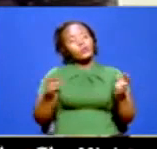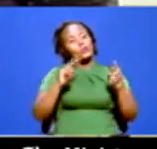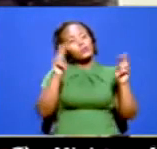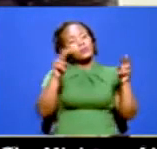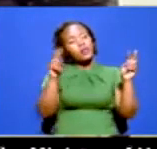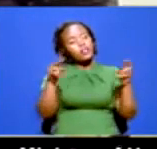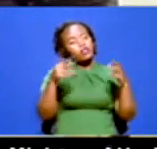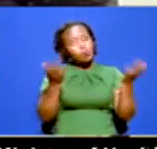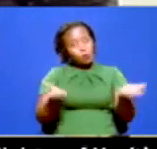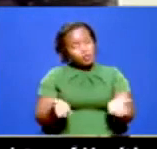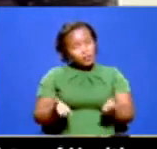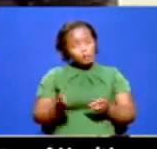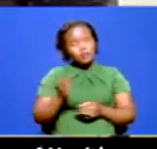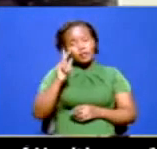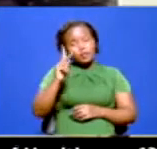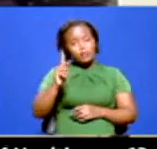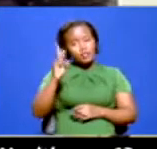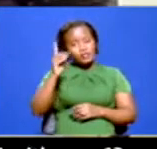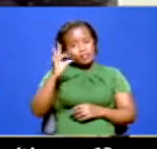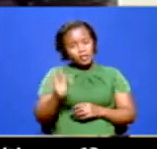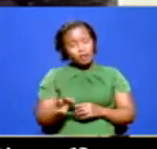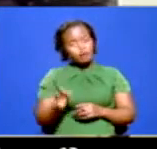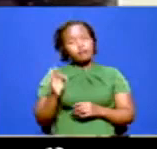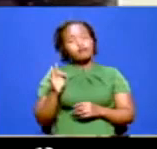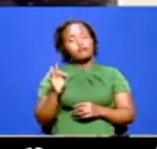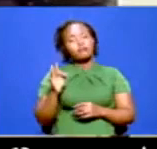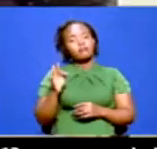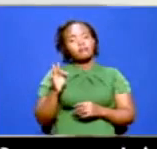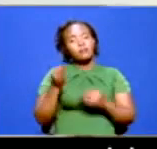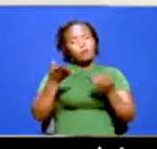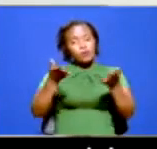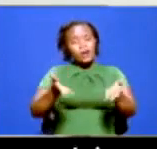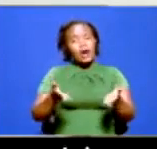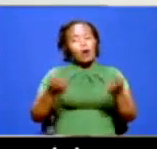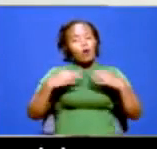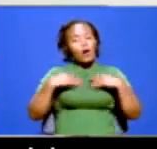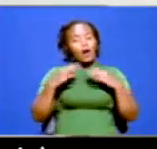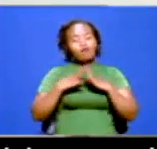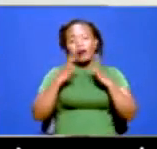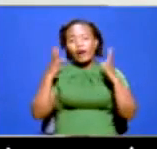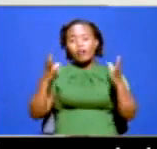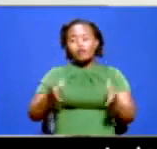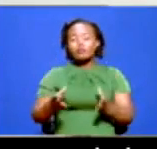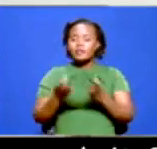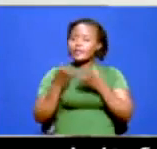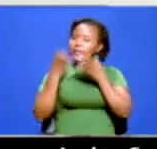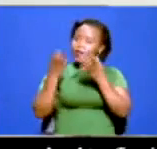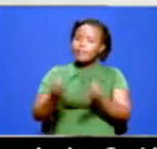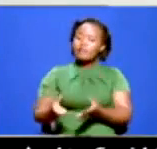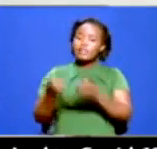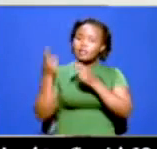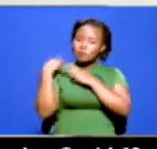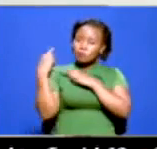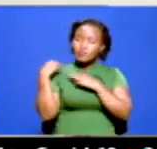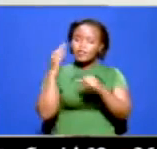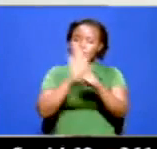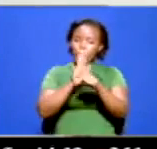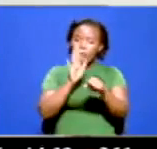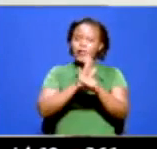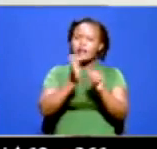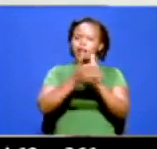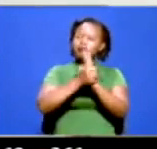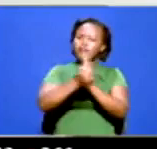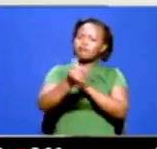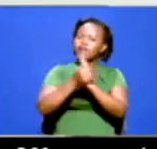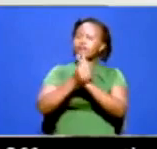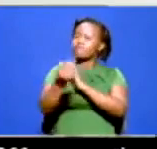the Kenya Defense Forces inherently has a huge reservoir of expertise across the